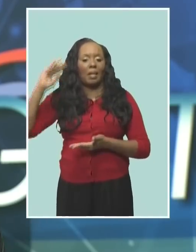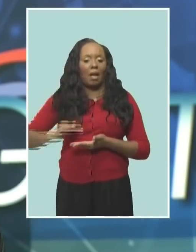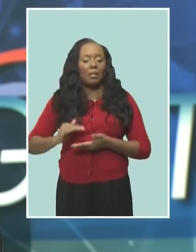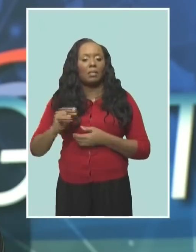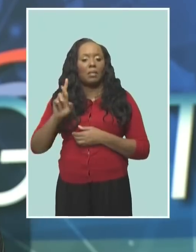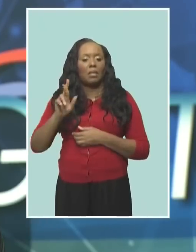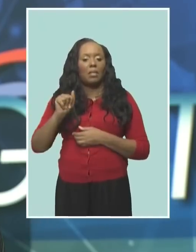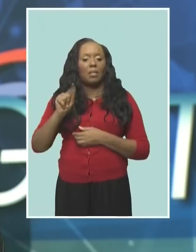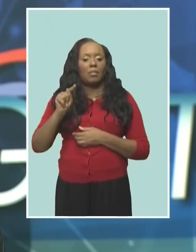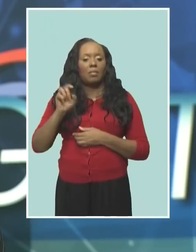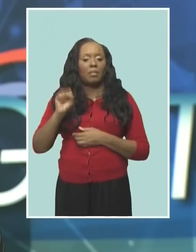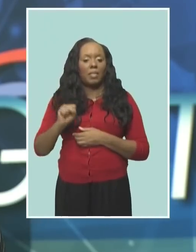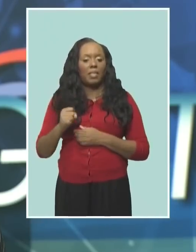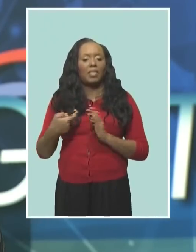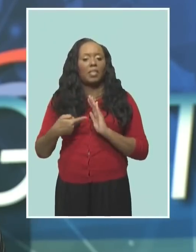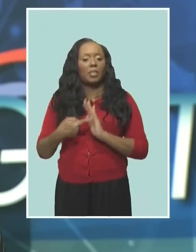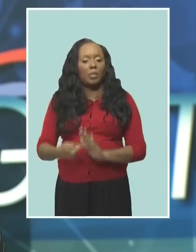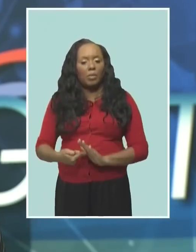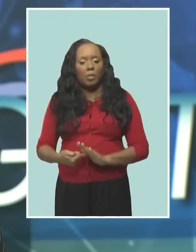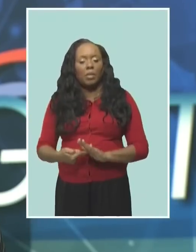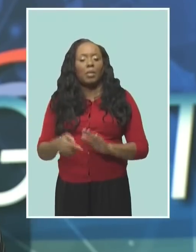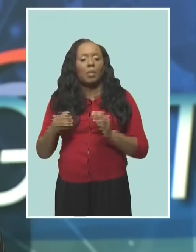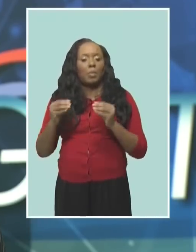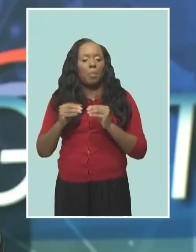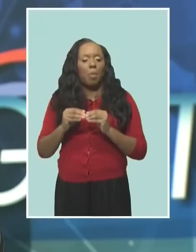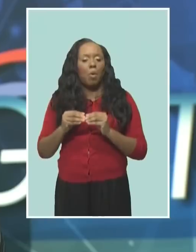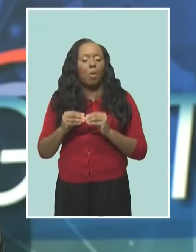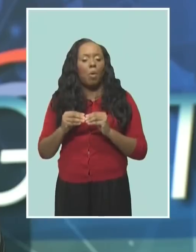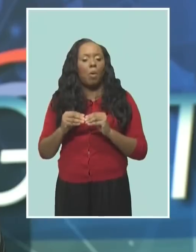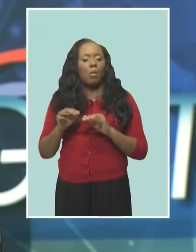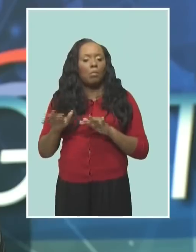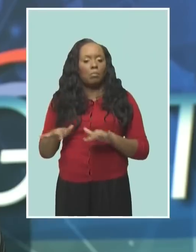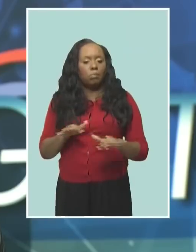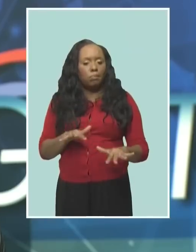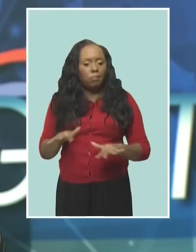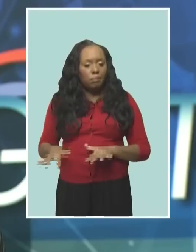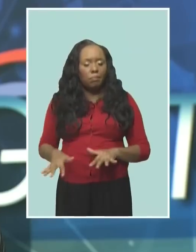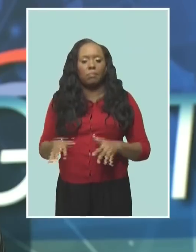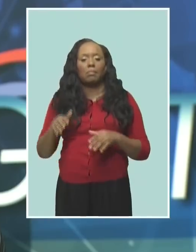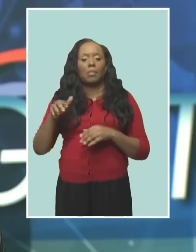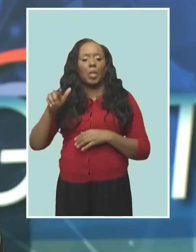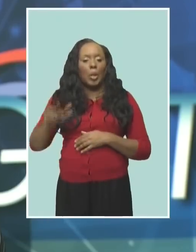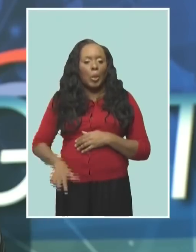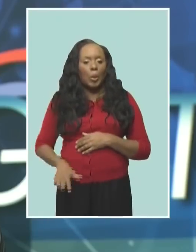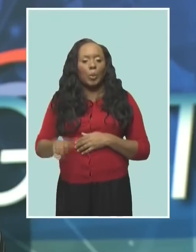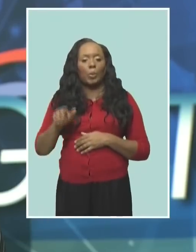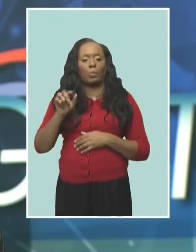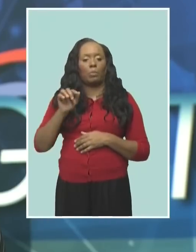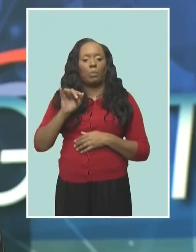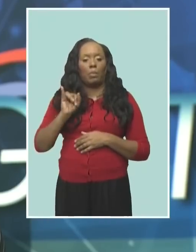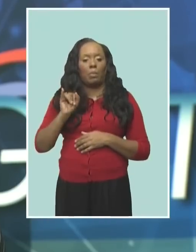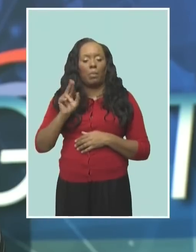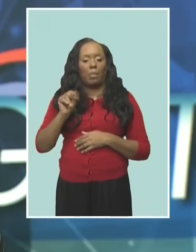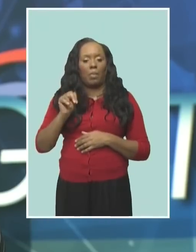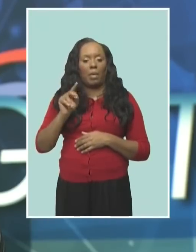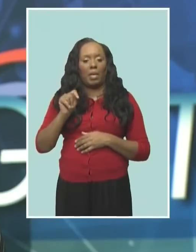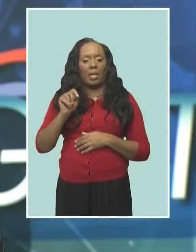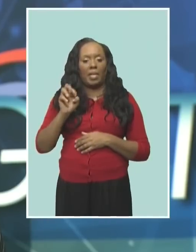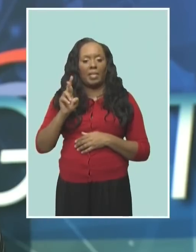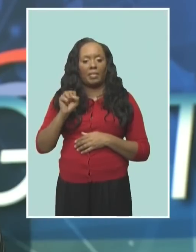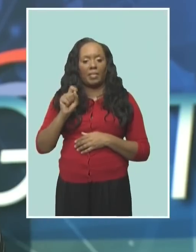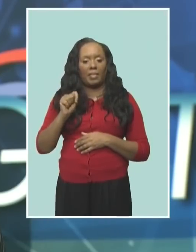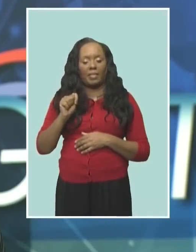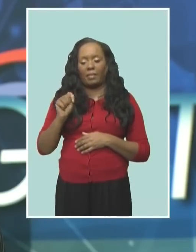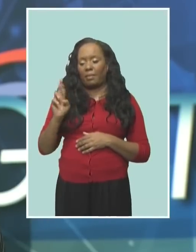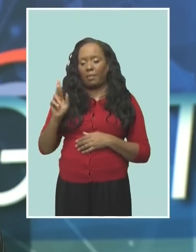the beginning of what is expected to be an easing cycle, leading to lower interest rates around the world. News of the rate cuts was